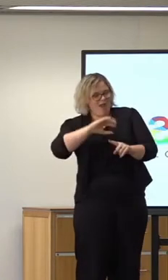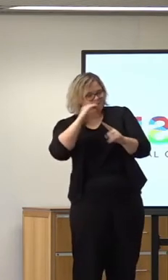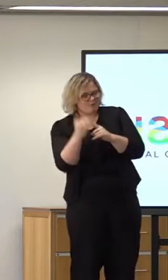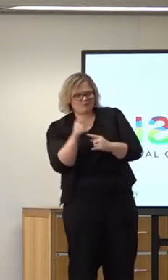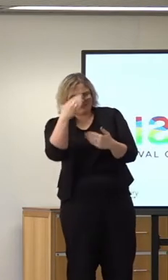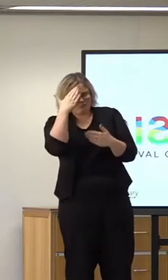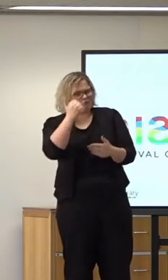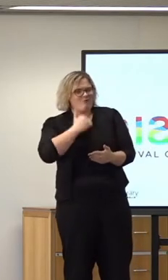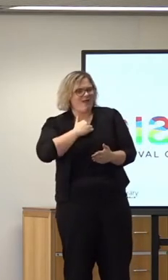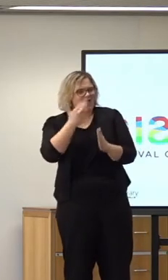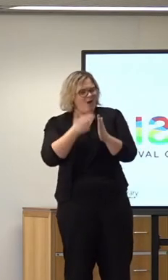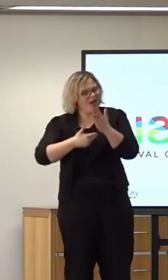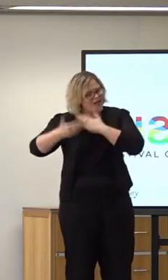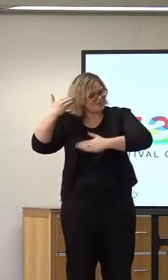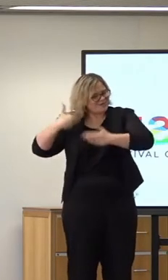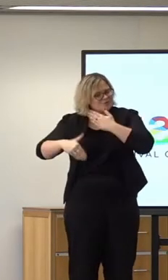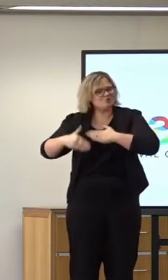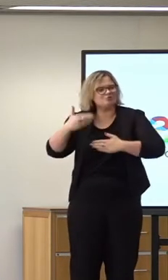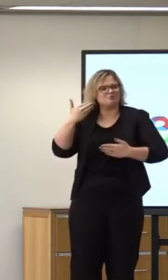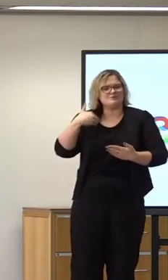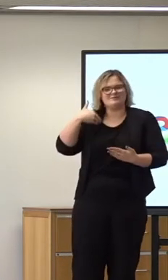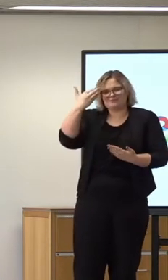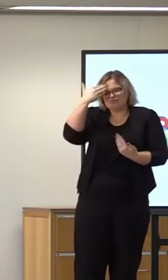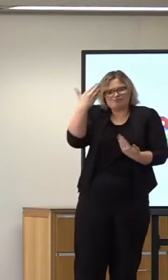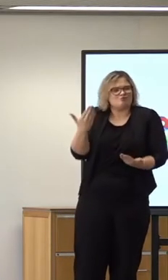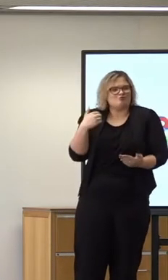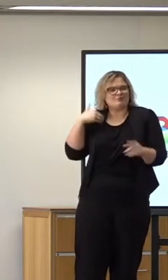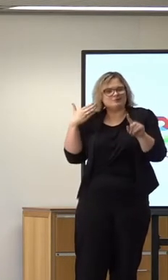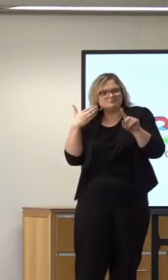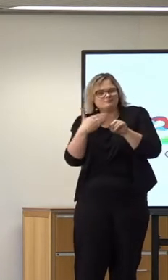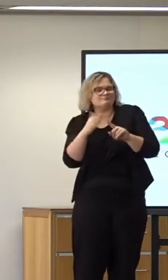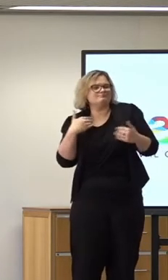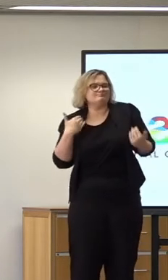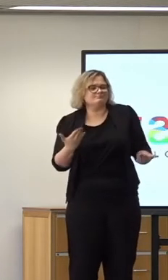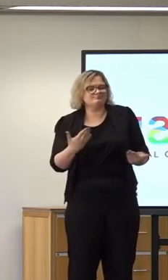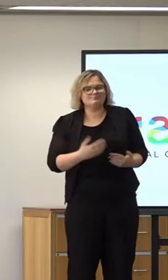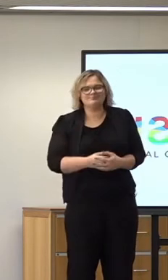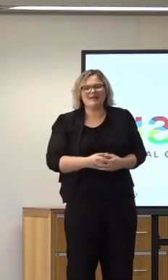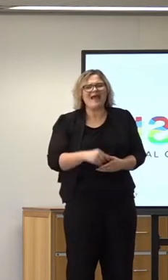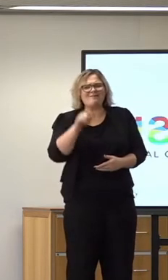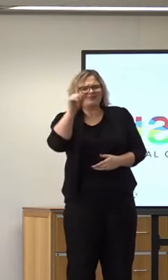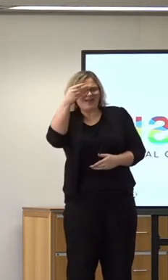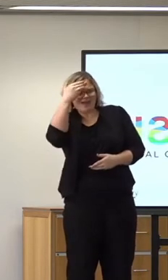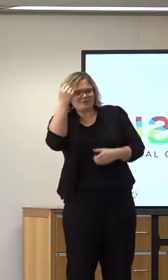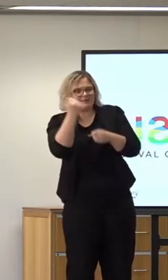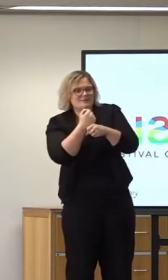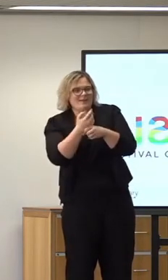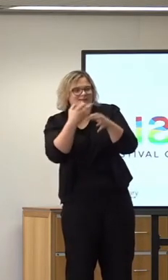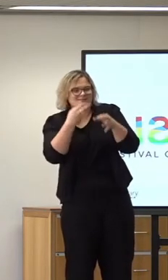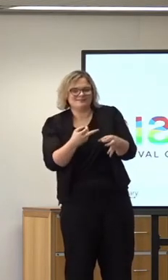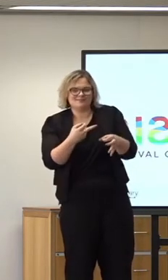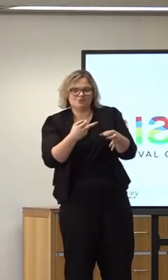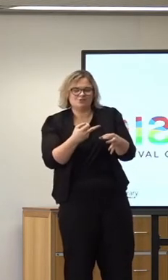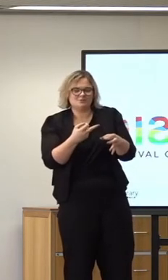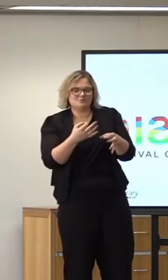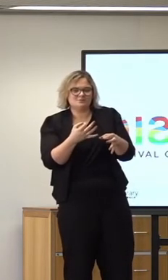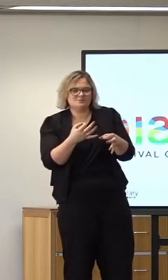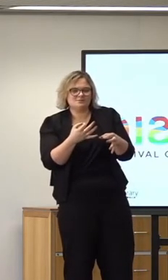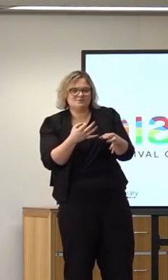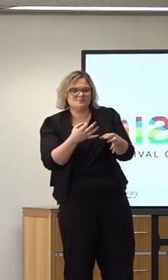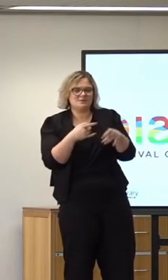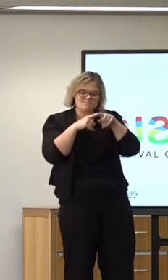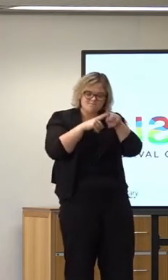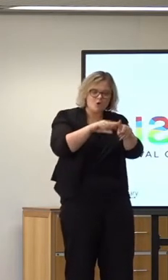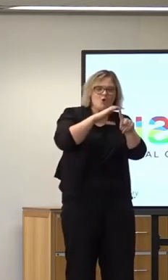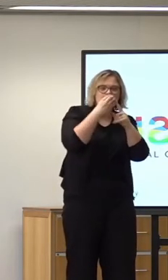about our art history. They don't know about our art movements within our art history, and they're making decisions based on